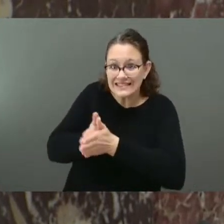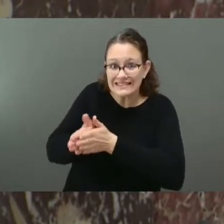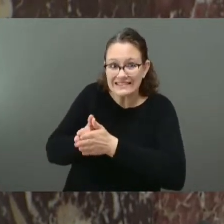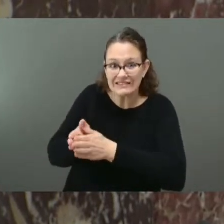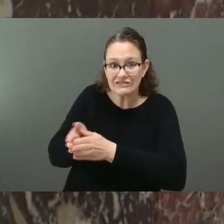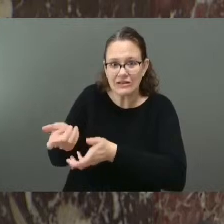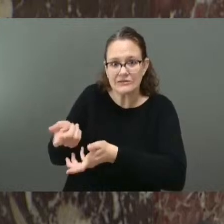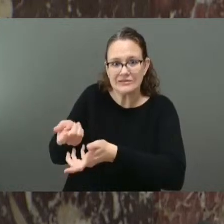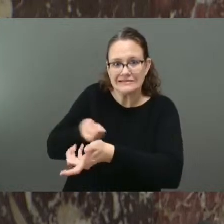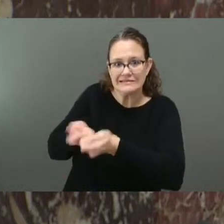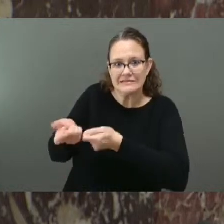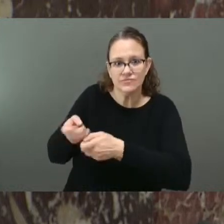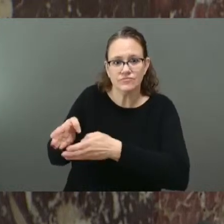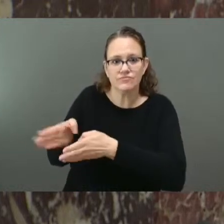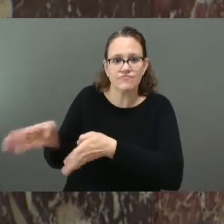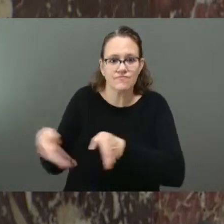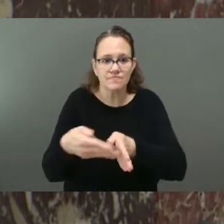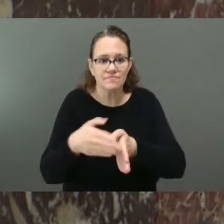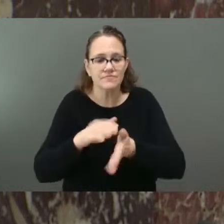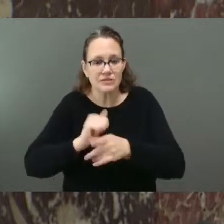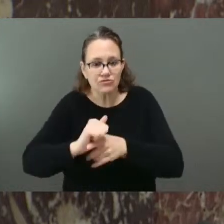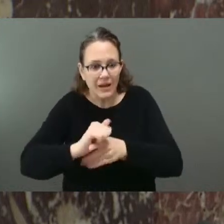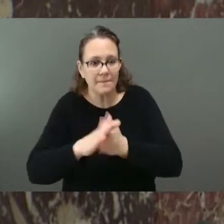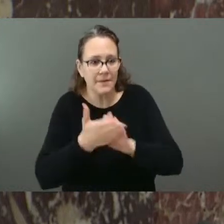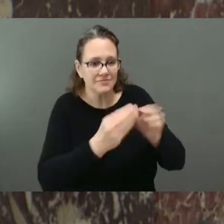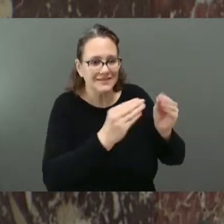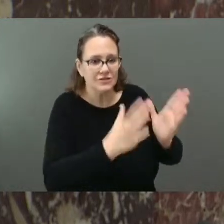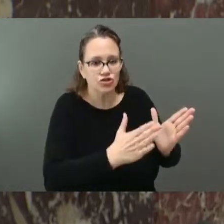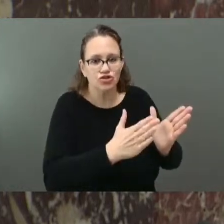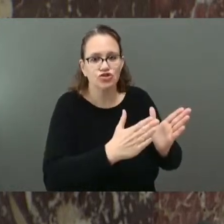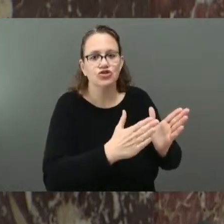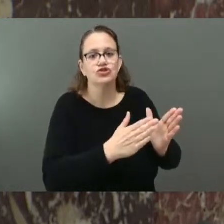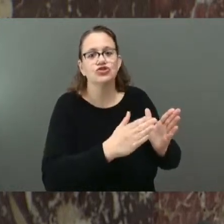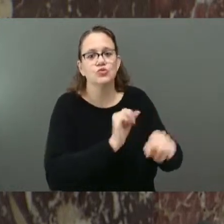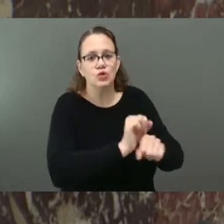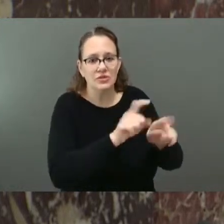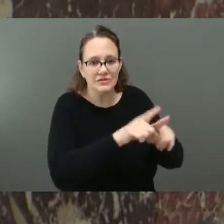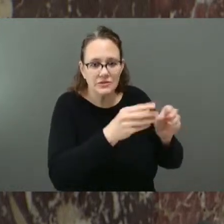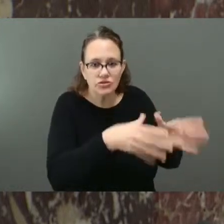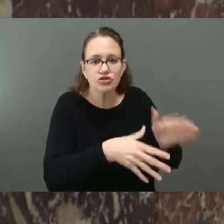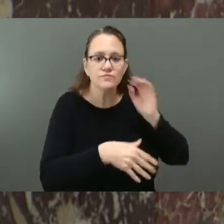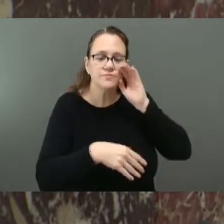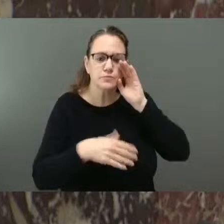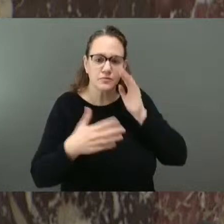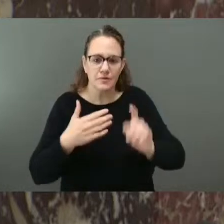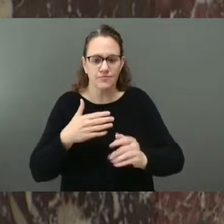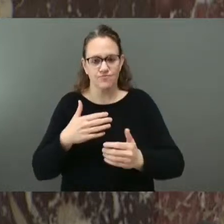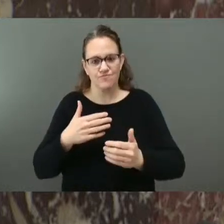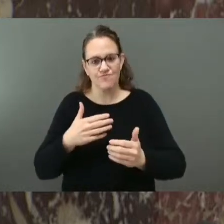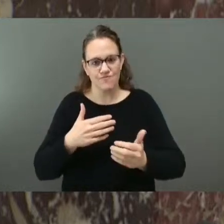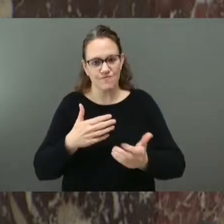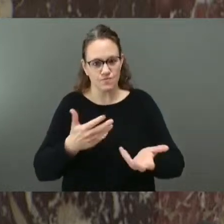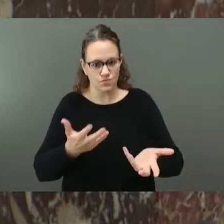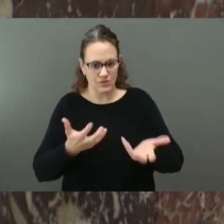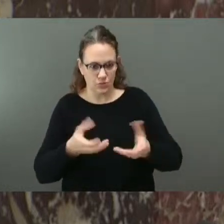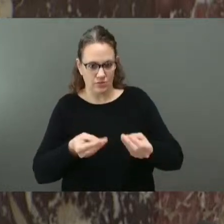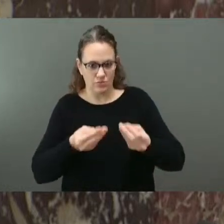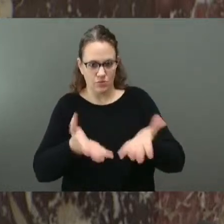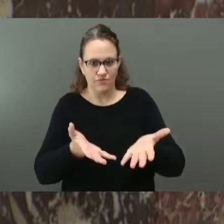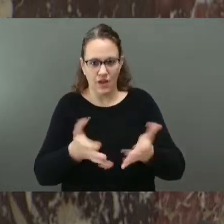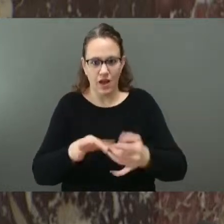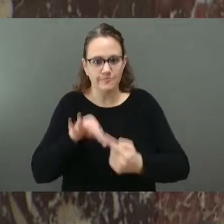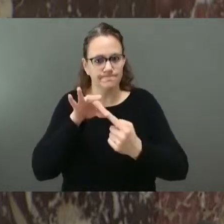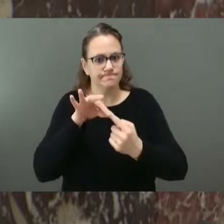some very special recourse to hire rural and Indigenous teachers. We have a very